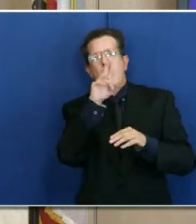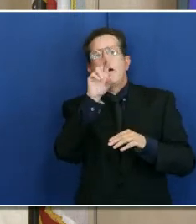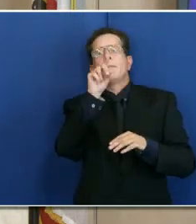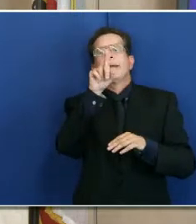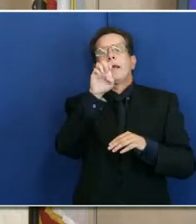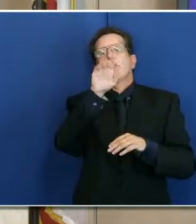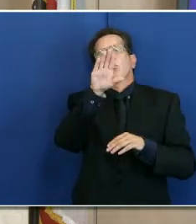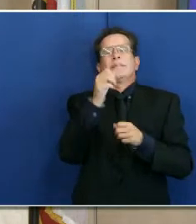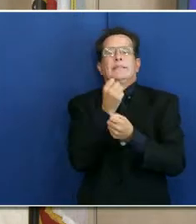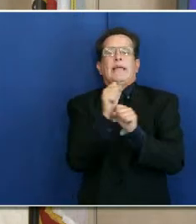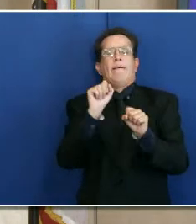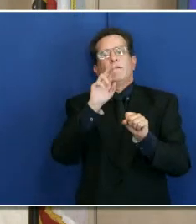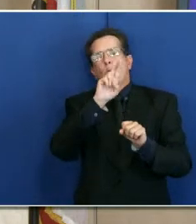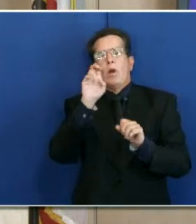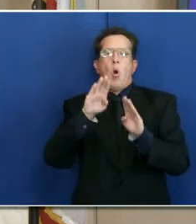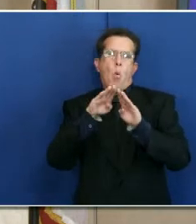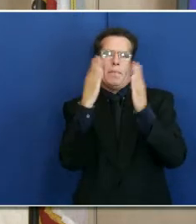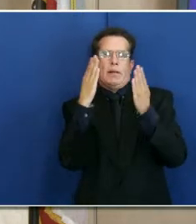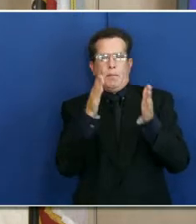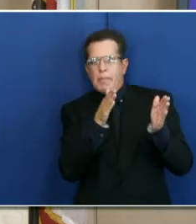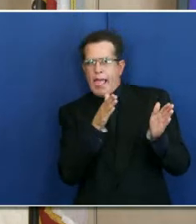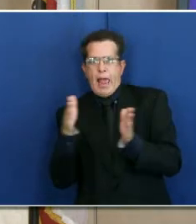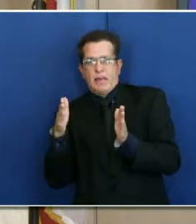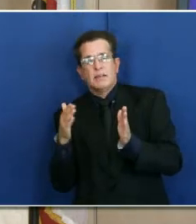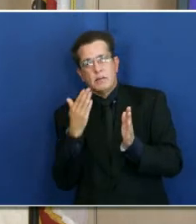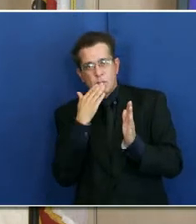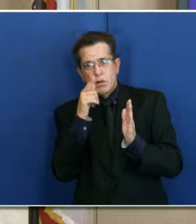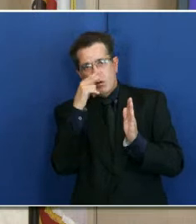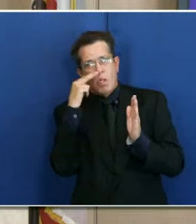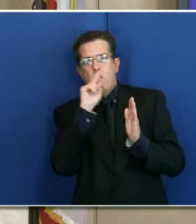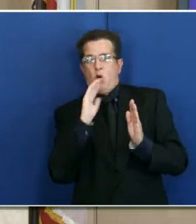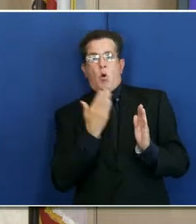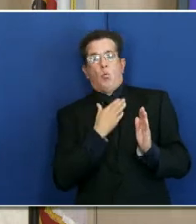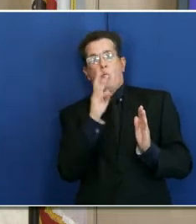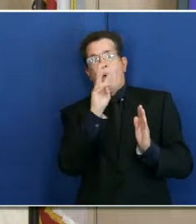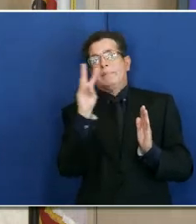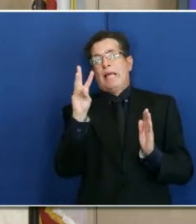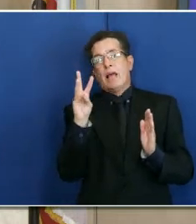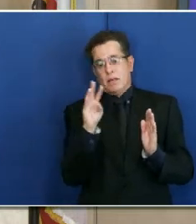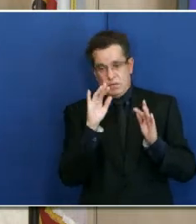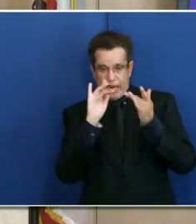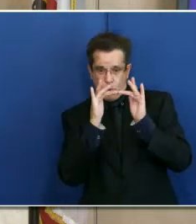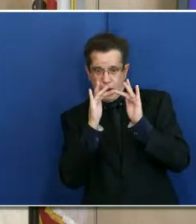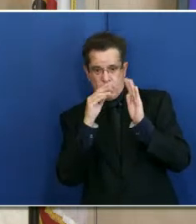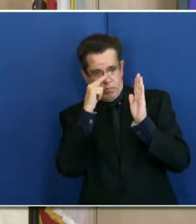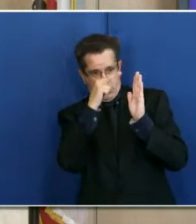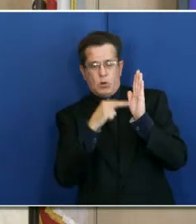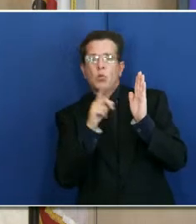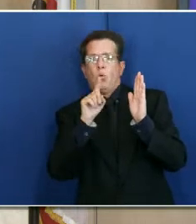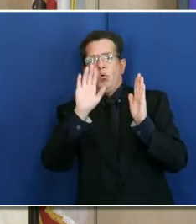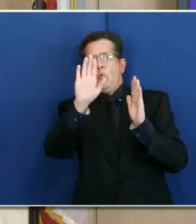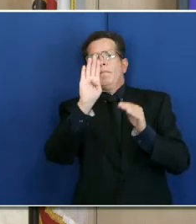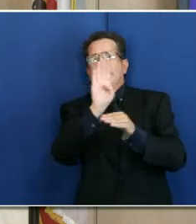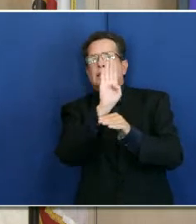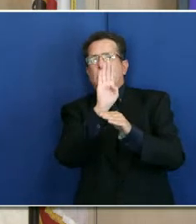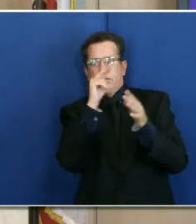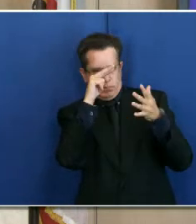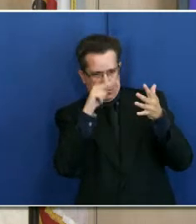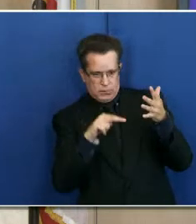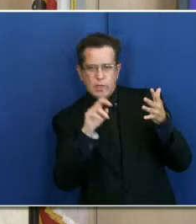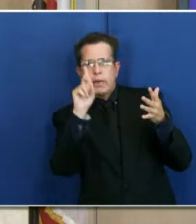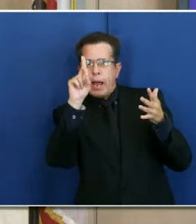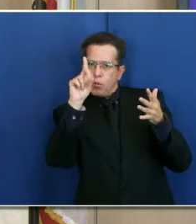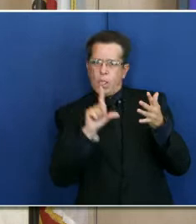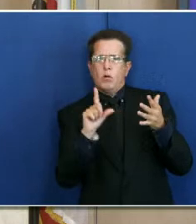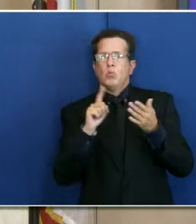a good opportunity to take a moment and revisit the state website and look at the sector guidance for your sector, and then download the